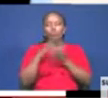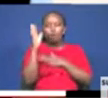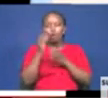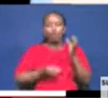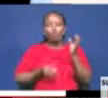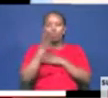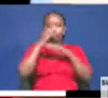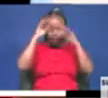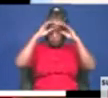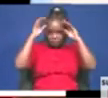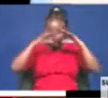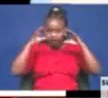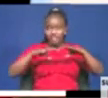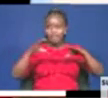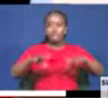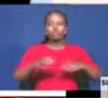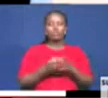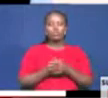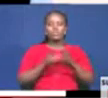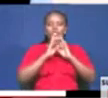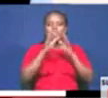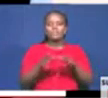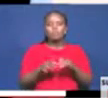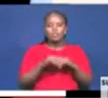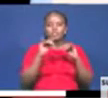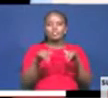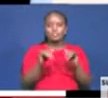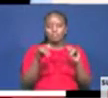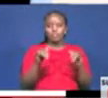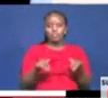devolution. For Channel One News from Naivasha, Nakuru County, I'm Gladys Mungai.